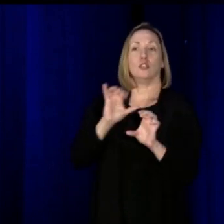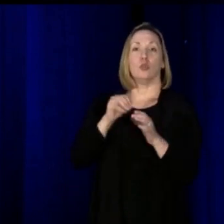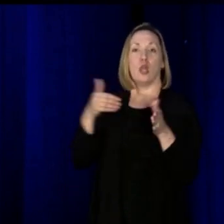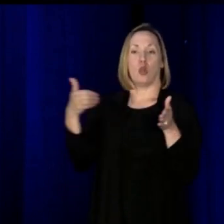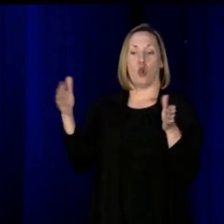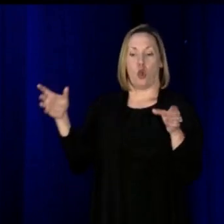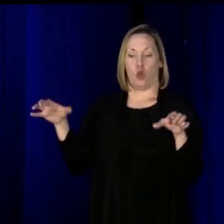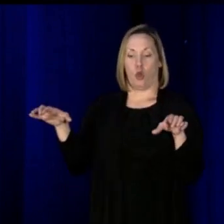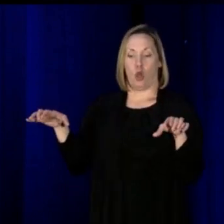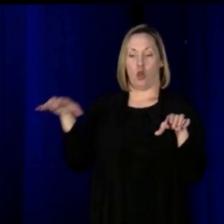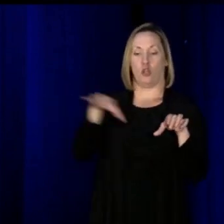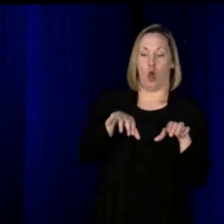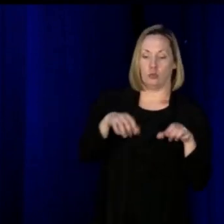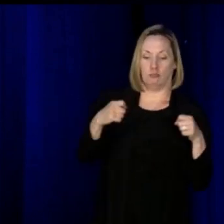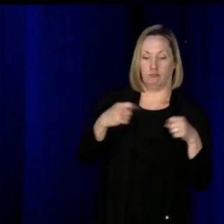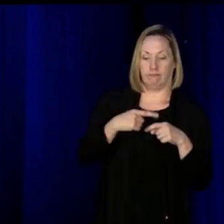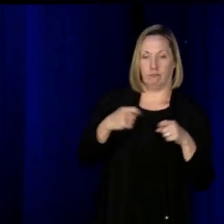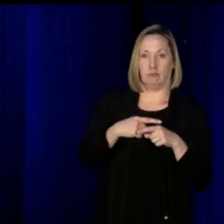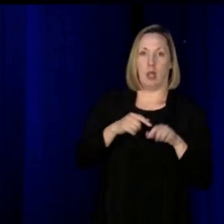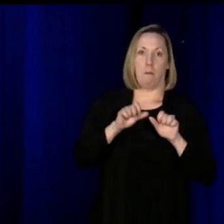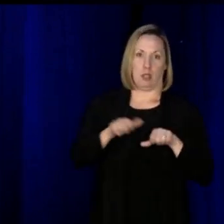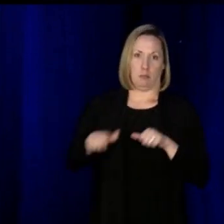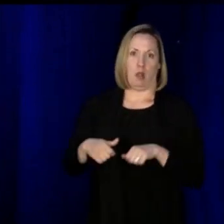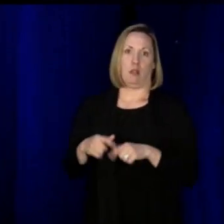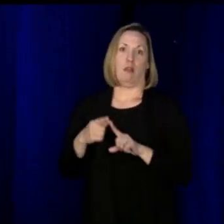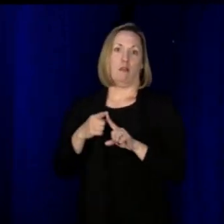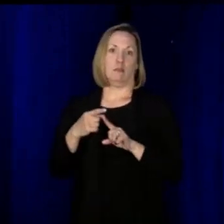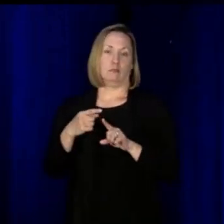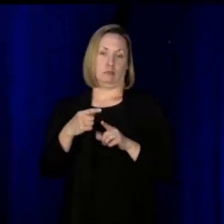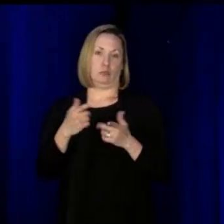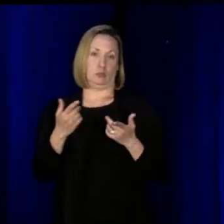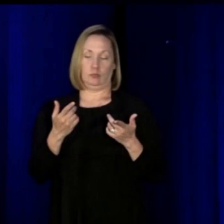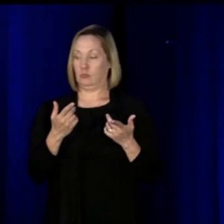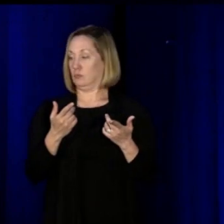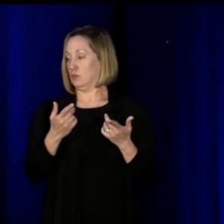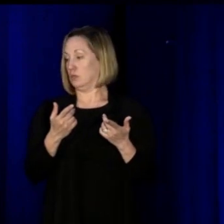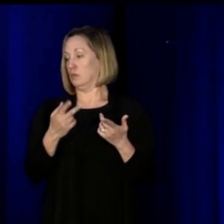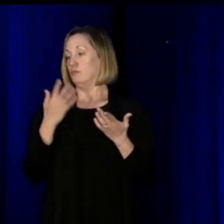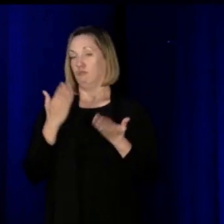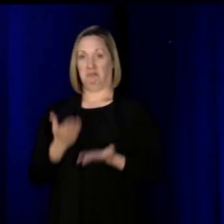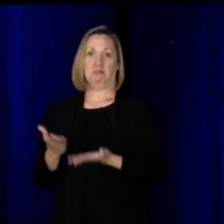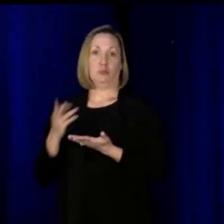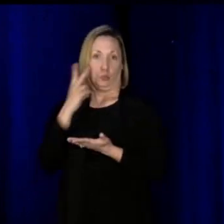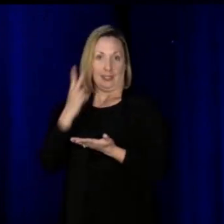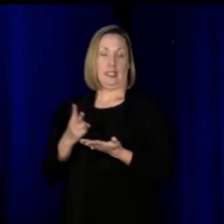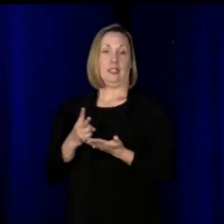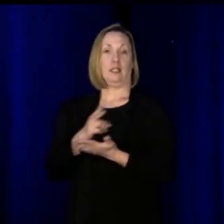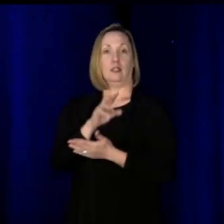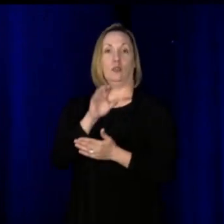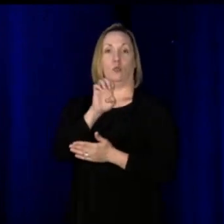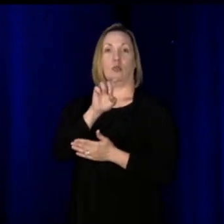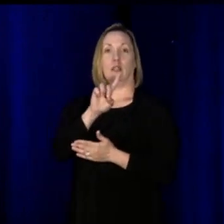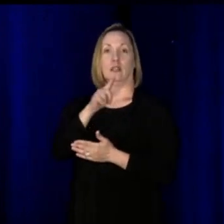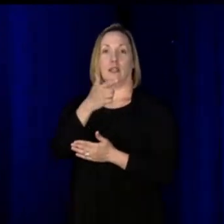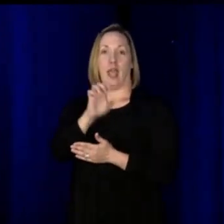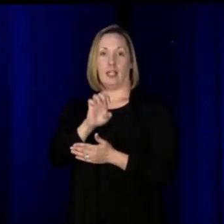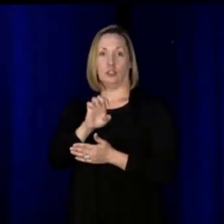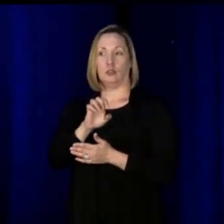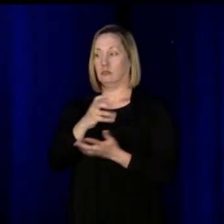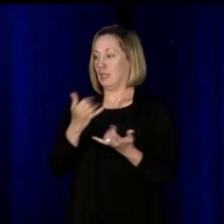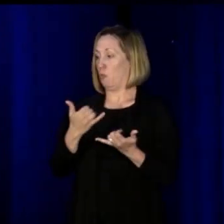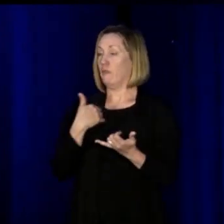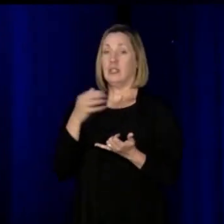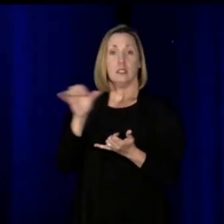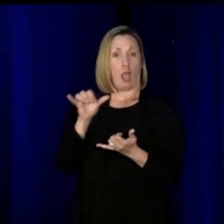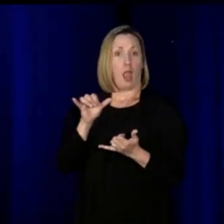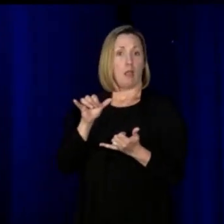possible to where the request is coming from. So as you can see, with the edge, now we have the same